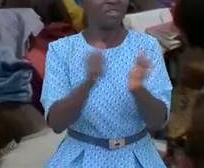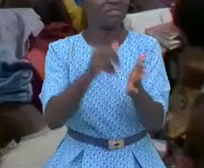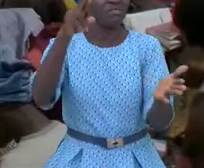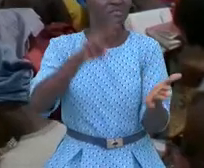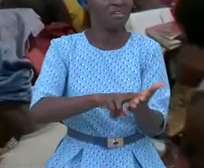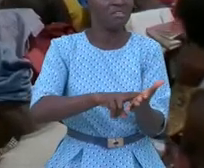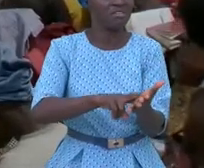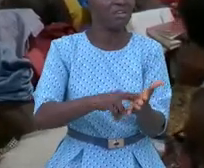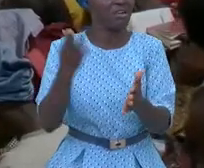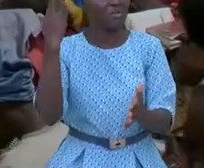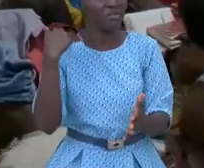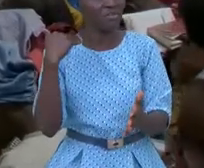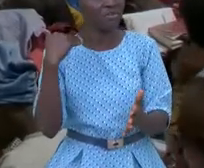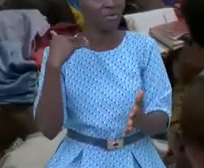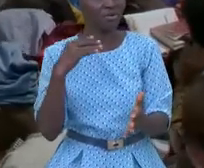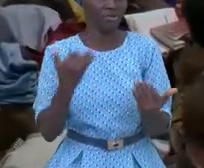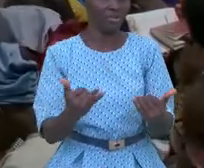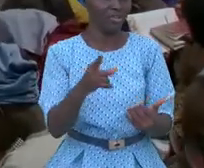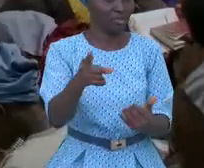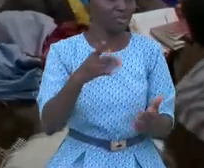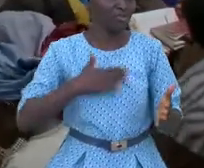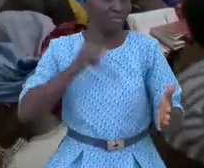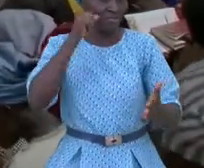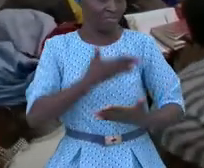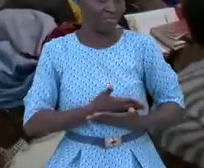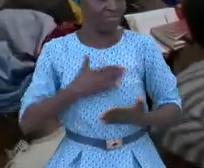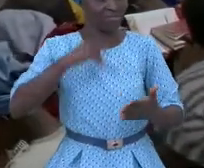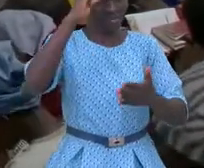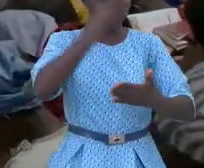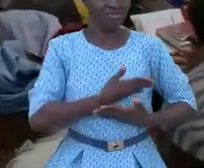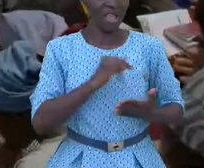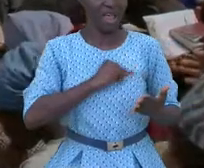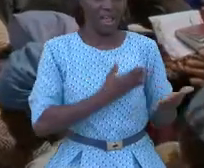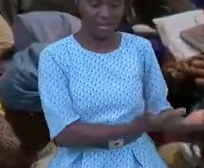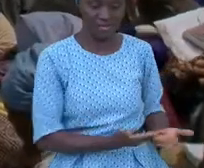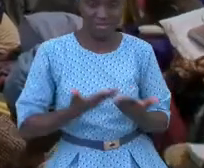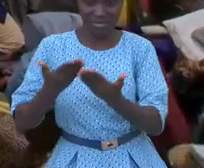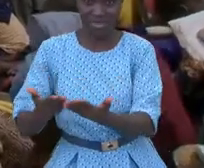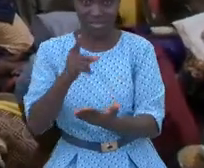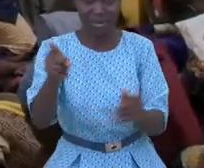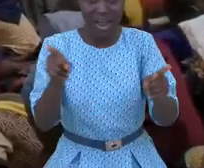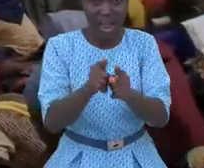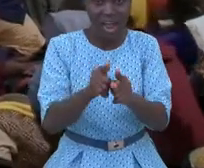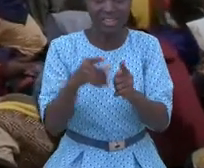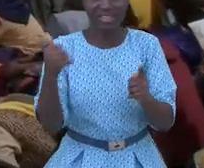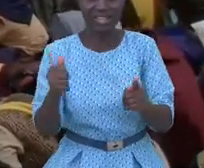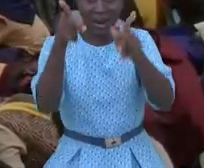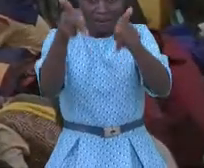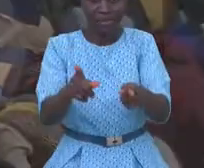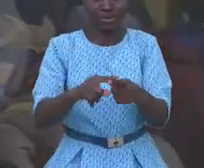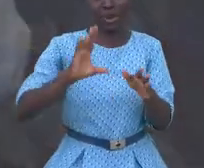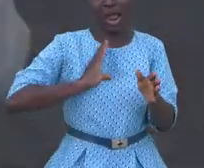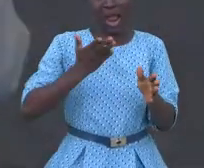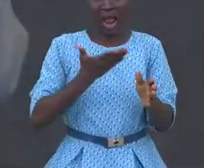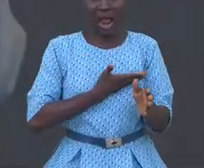my son? Did you hear my daughter? Come. I present you as candidate to our country. I present you